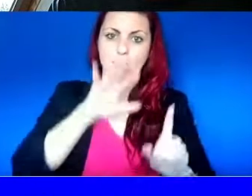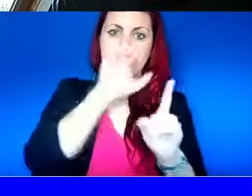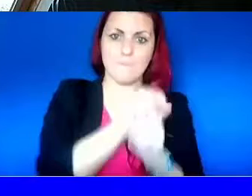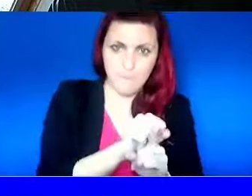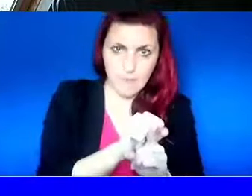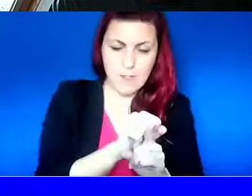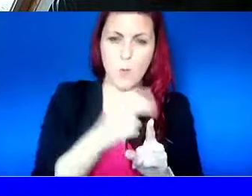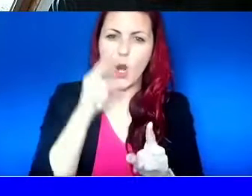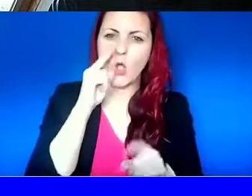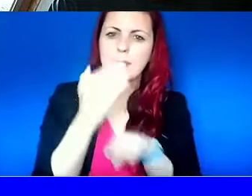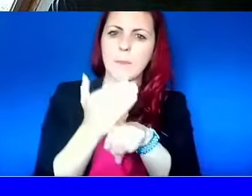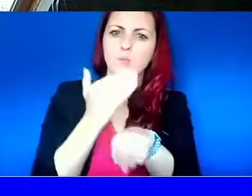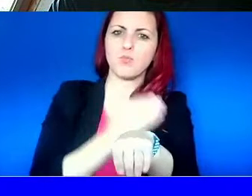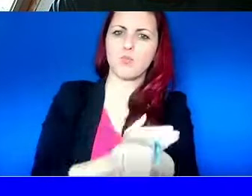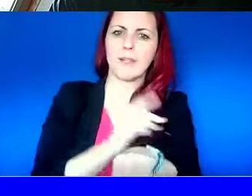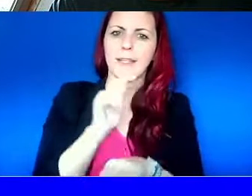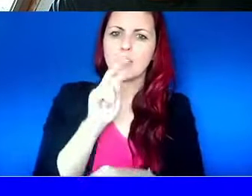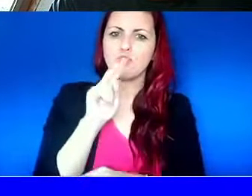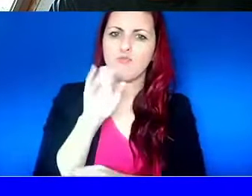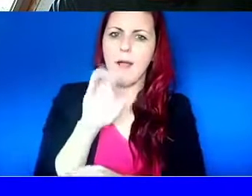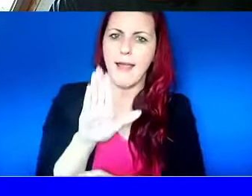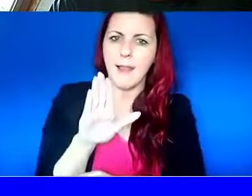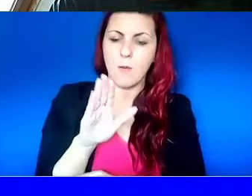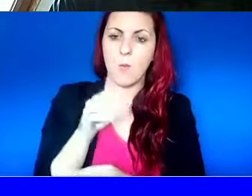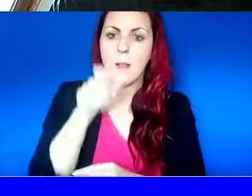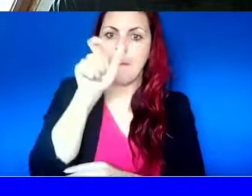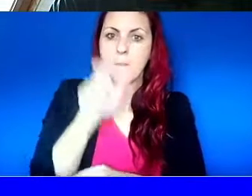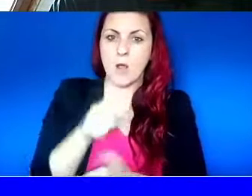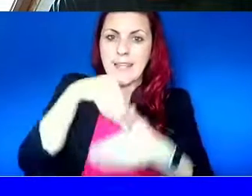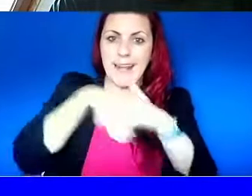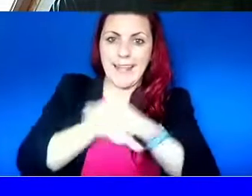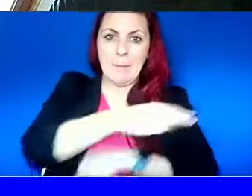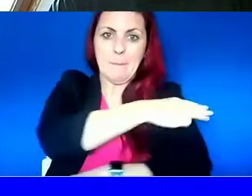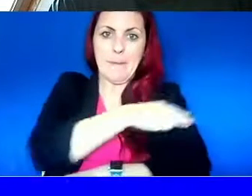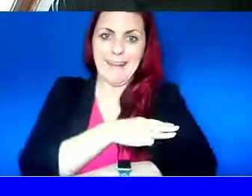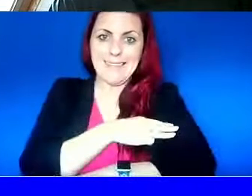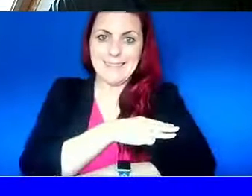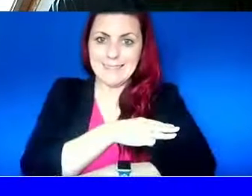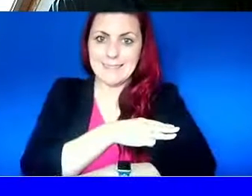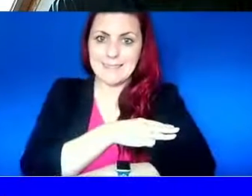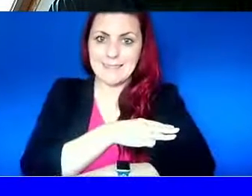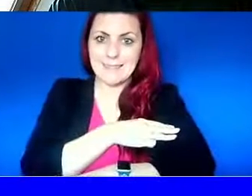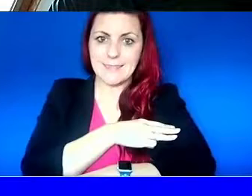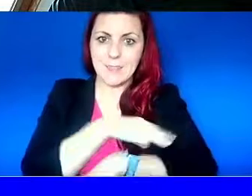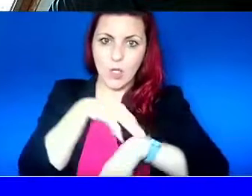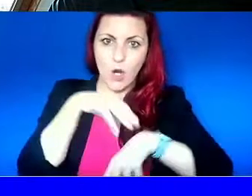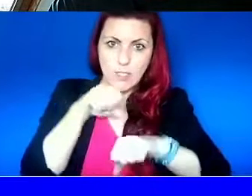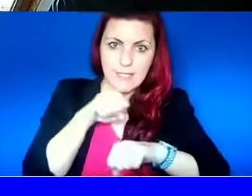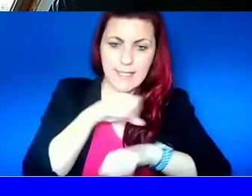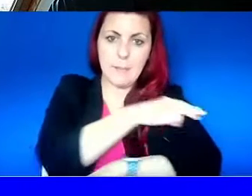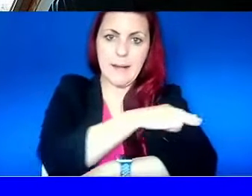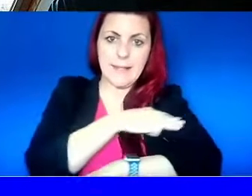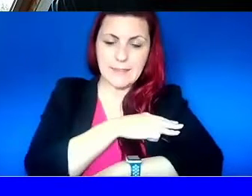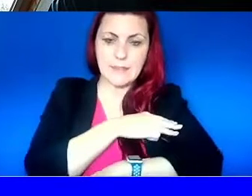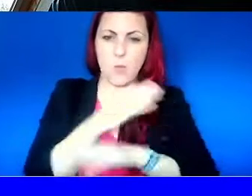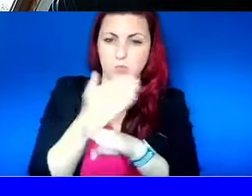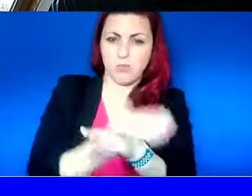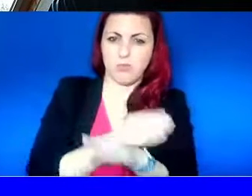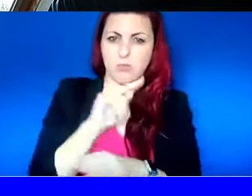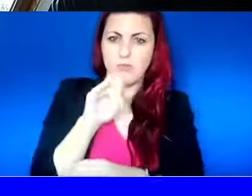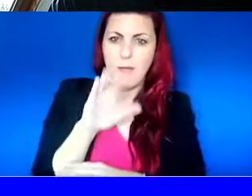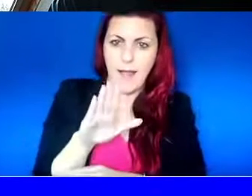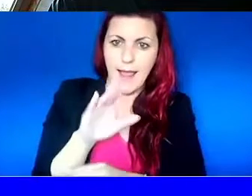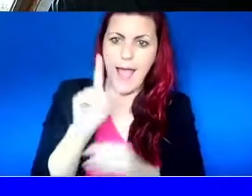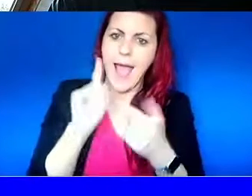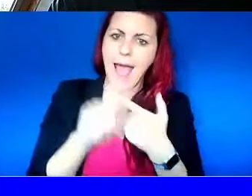pre-trial phase, when people come from police custody into the pre-trial phase. But of course, it's also the